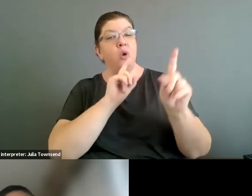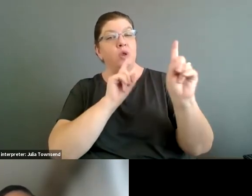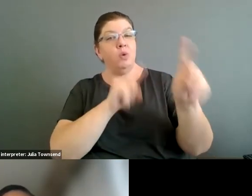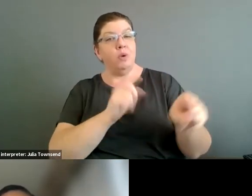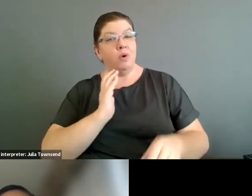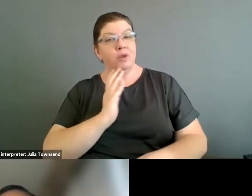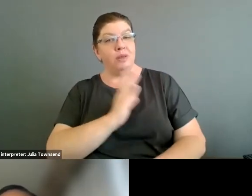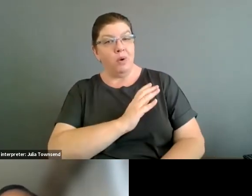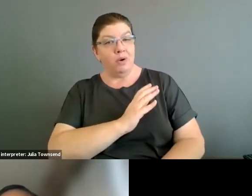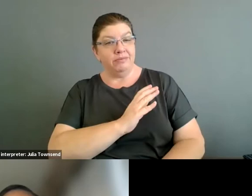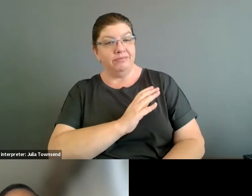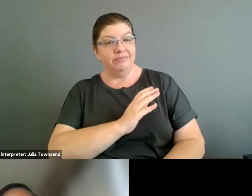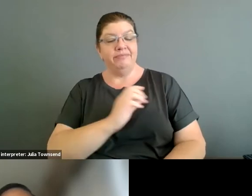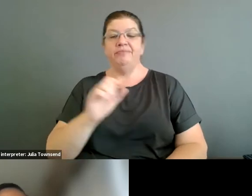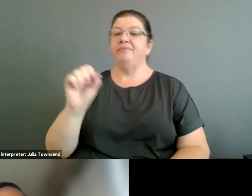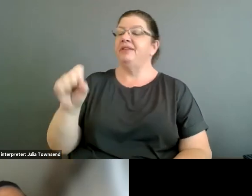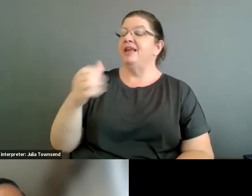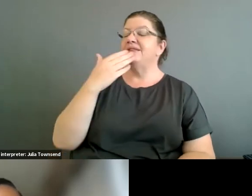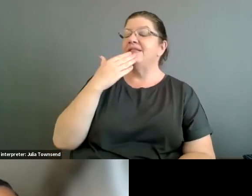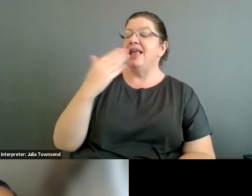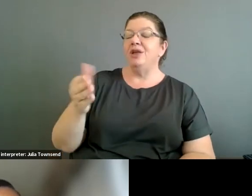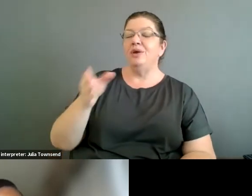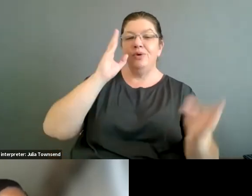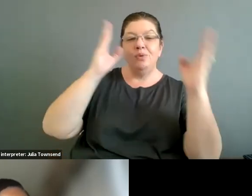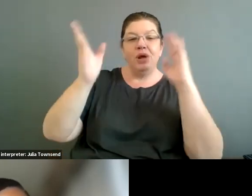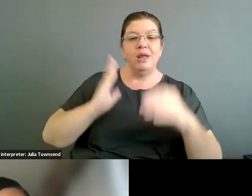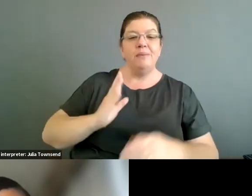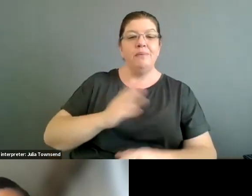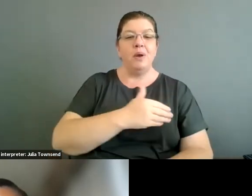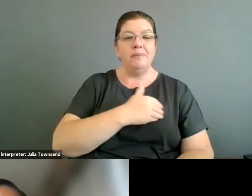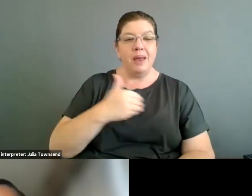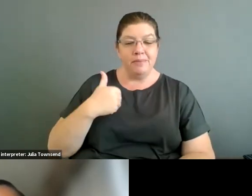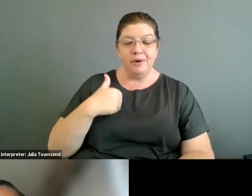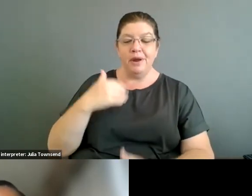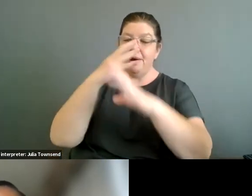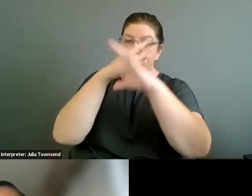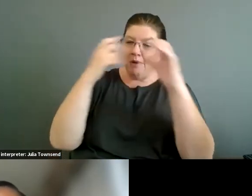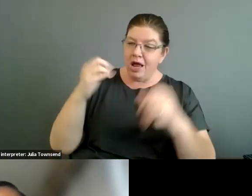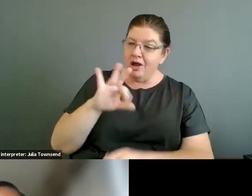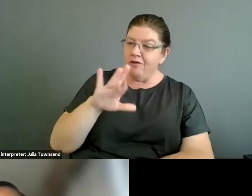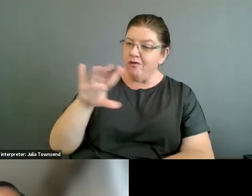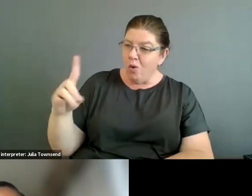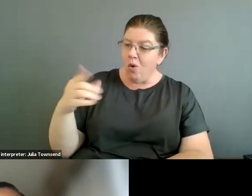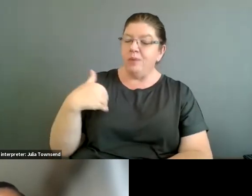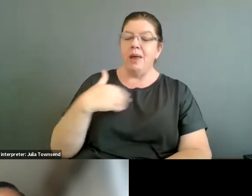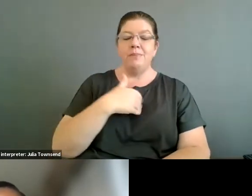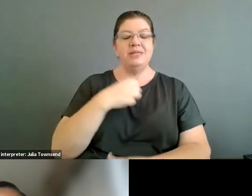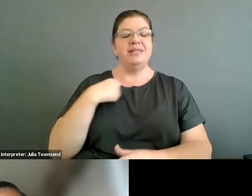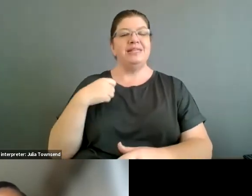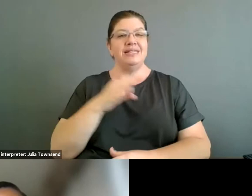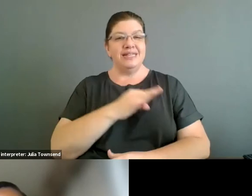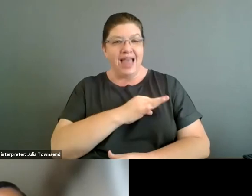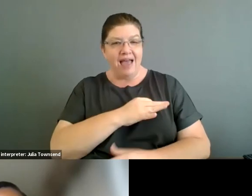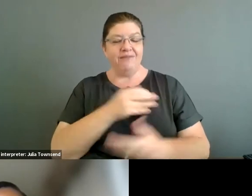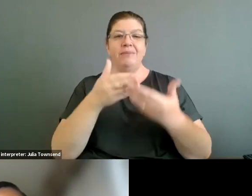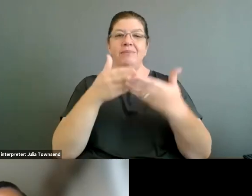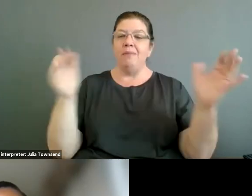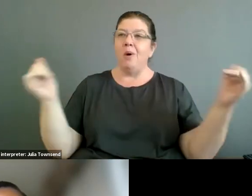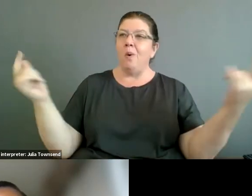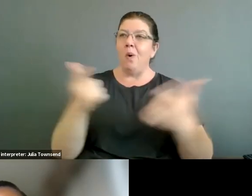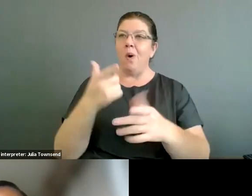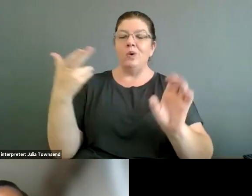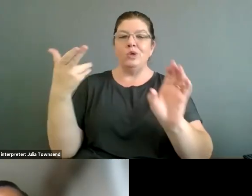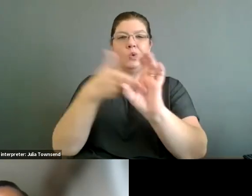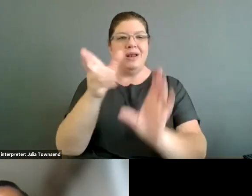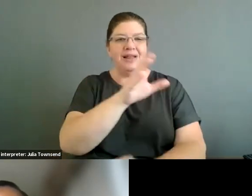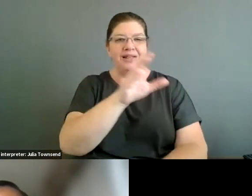board? Yes, thank you. Greetings, board members, Board President Ford, members of the staff and the public, and all of those who are joining us via